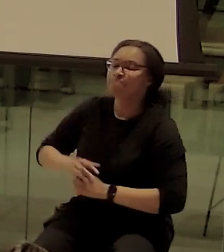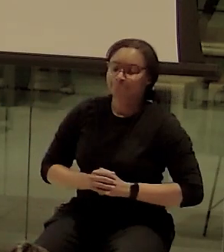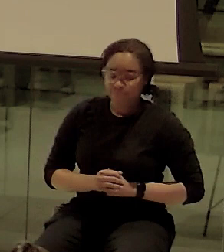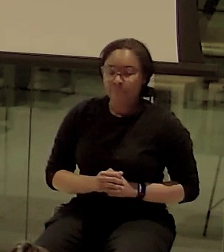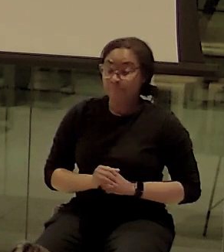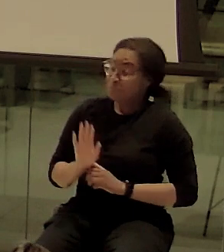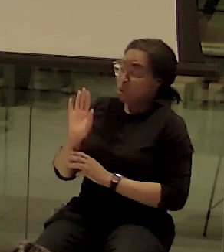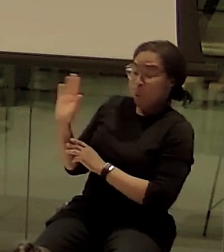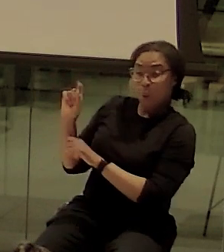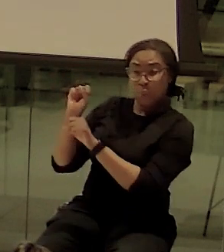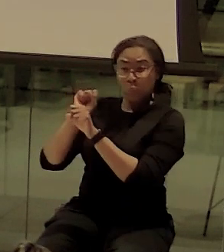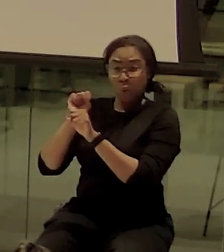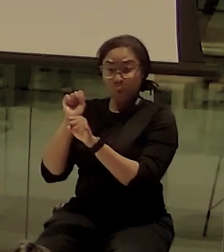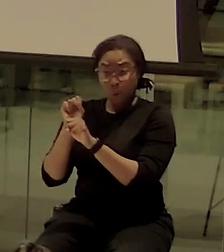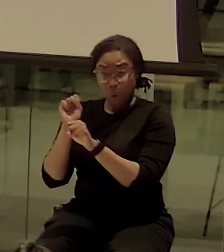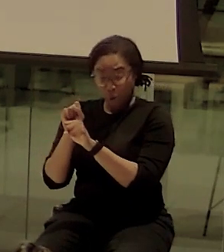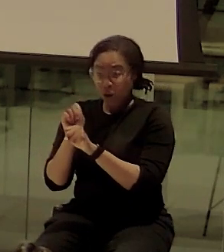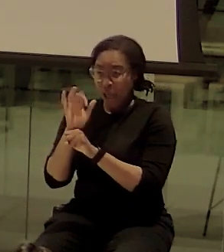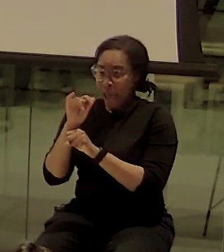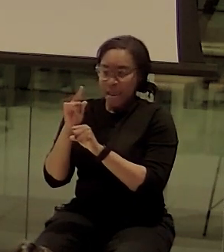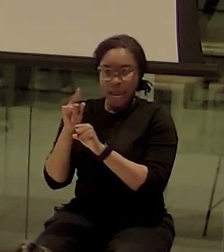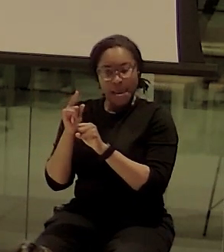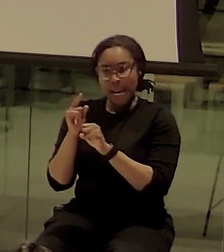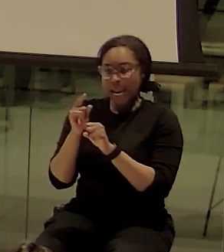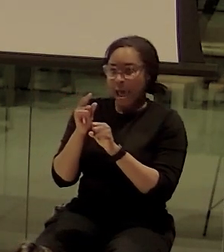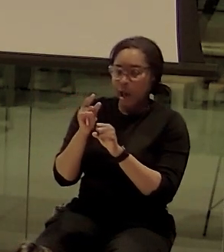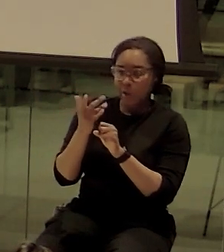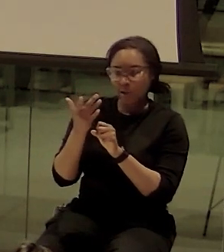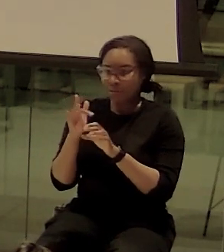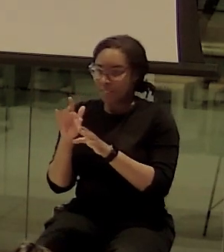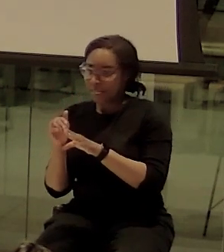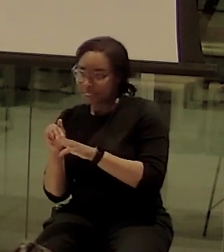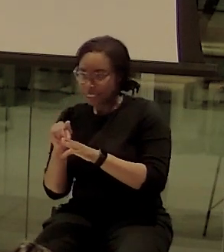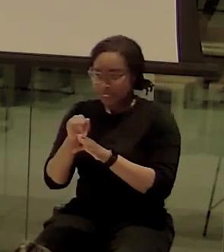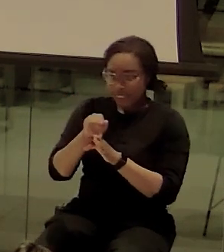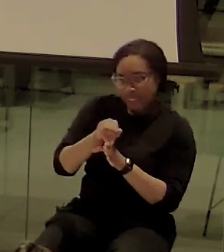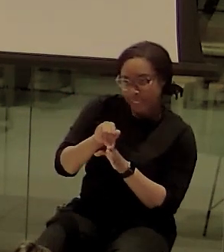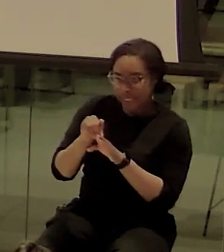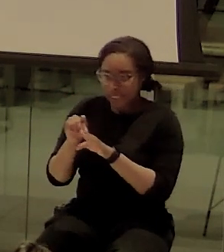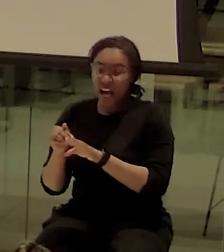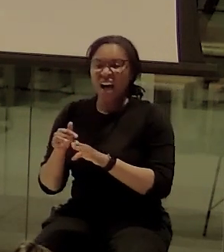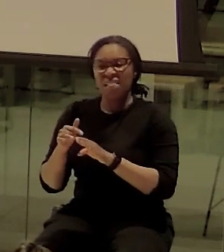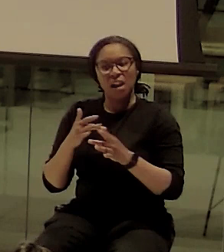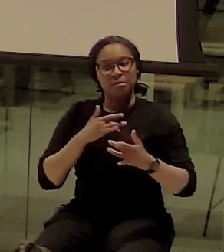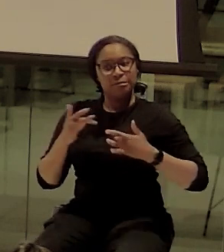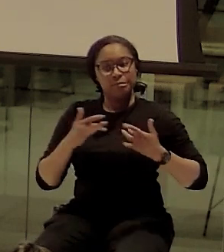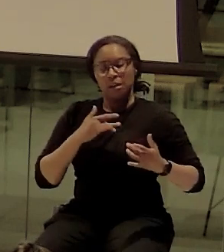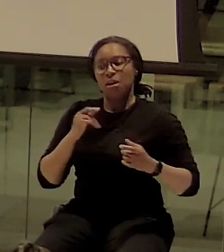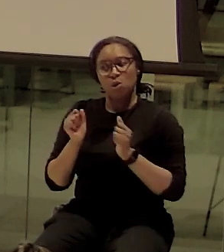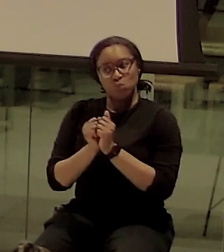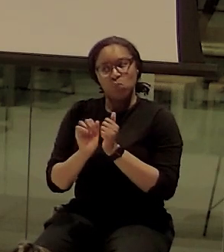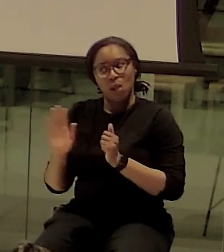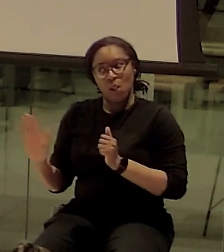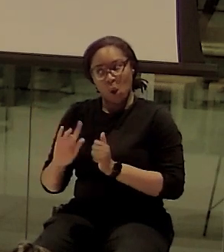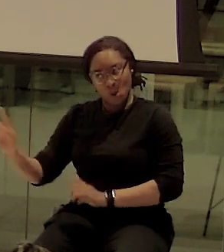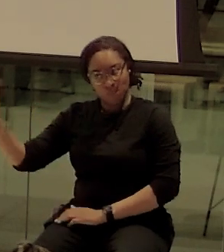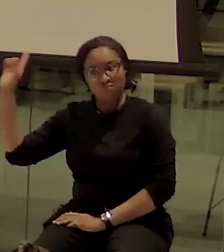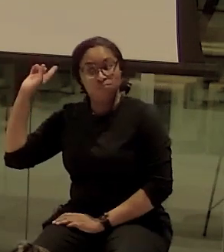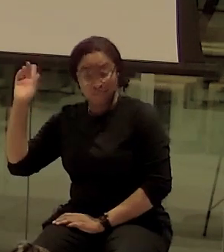Because of her work and because of the slipperiness of it, there's also been a lot of controversy around Carol Walker's work, as I'm sure you